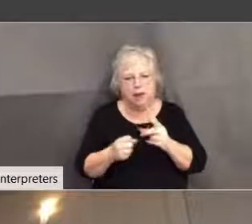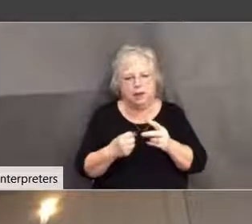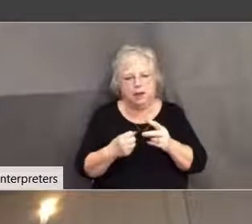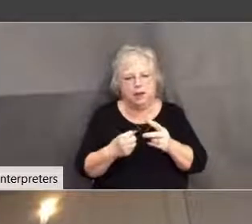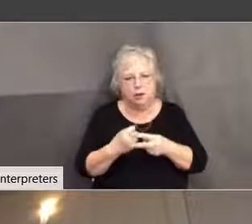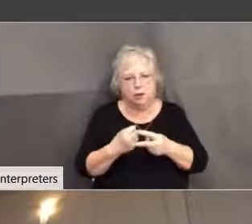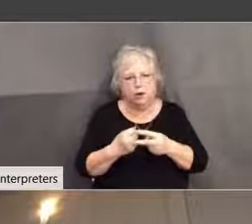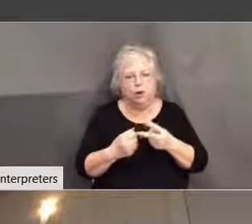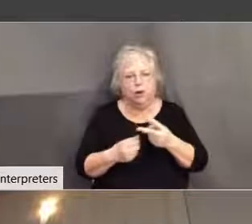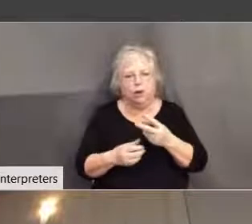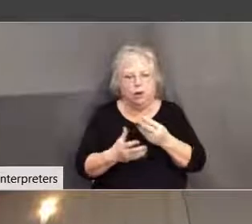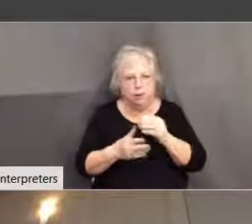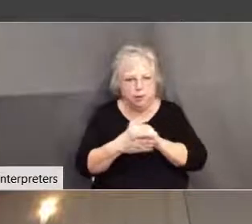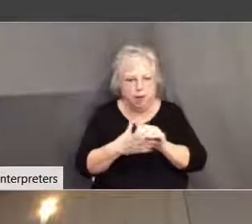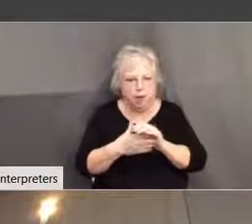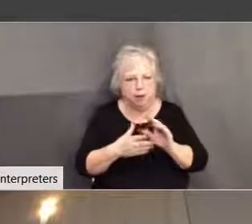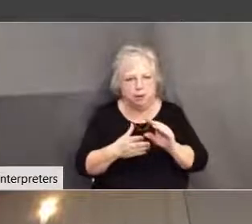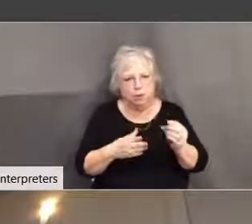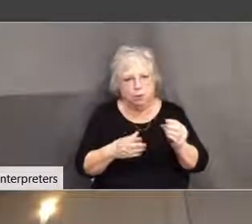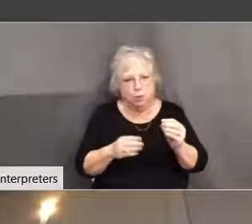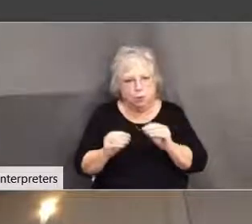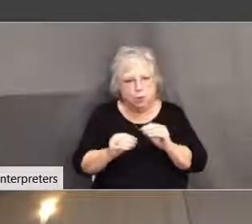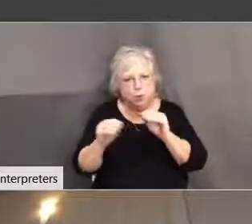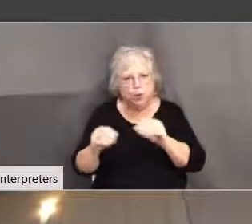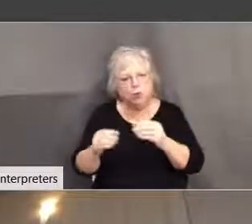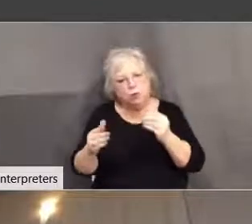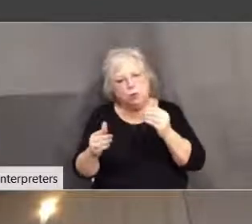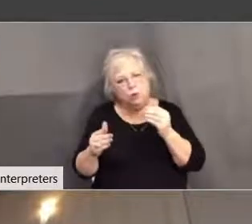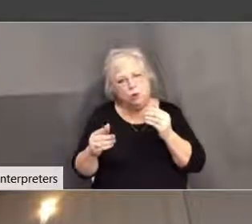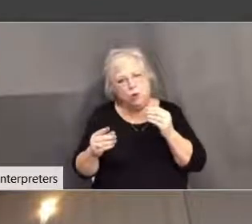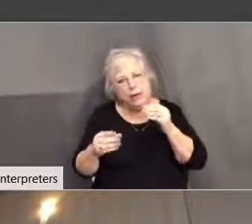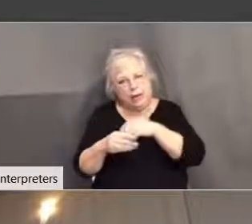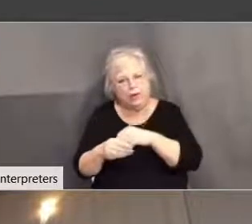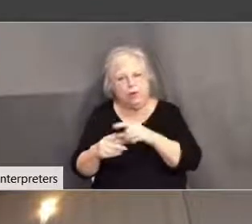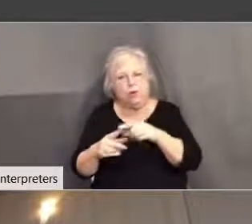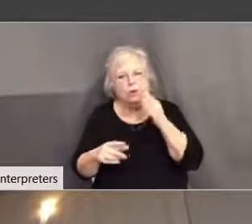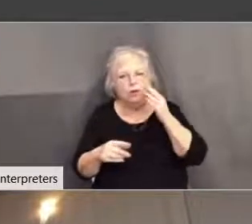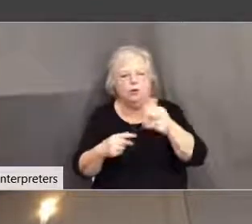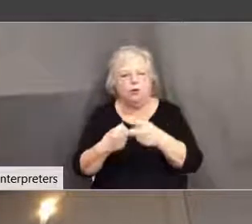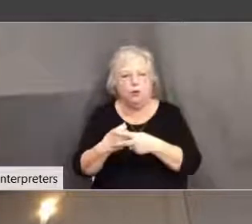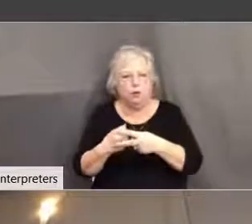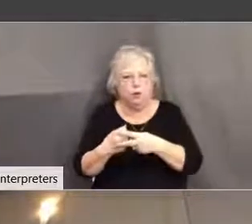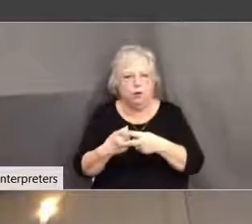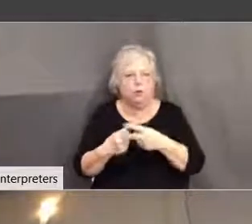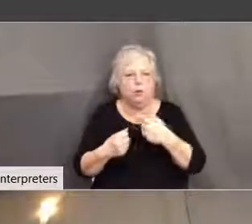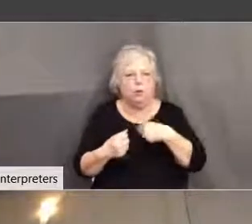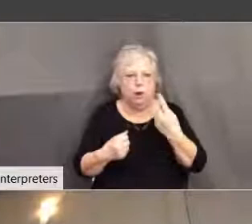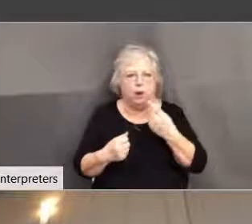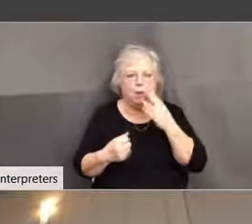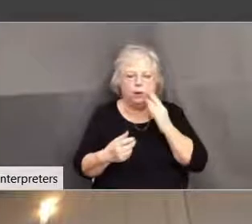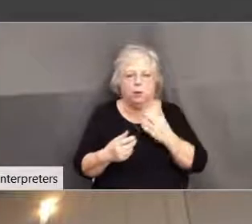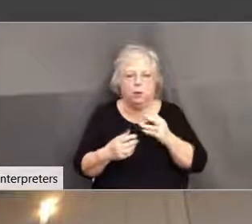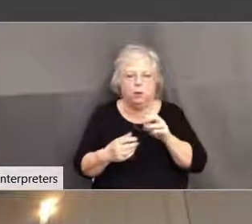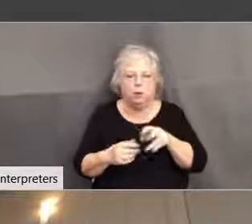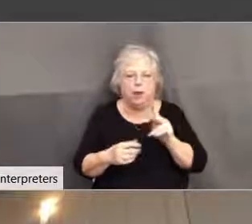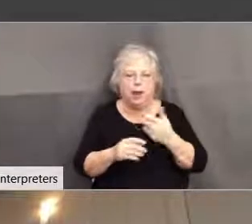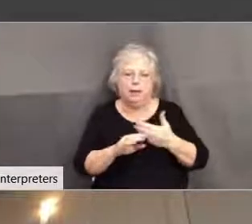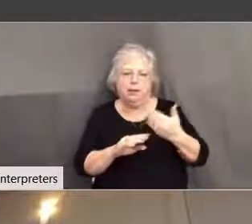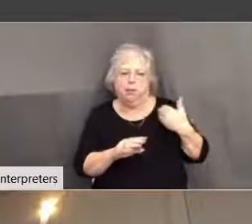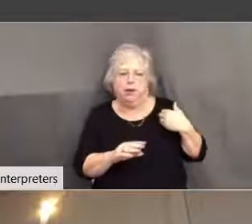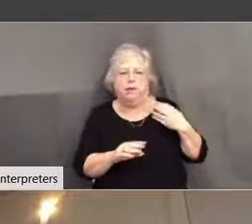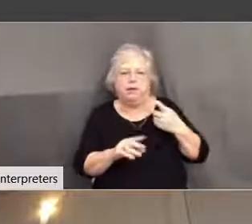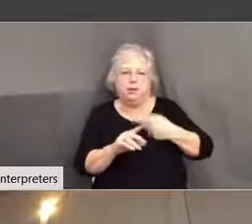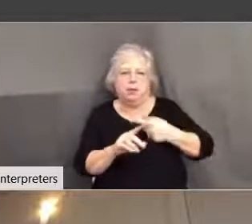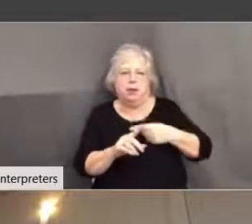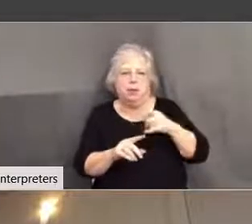know whenever we do it, we always will bank the previous month's premiums, and so that's $1 million.